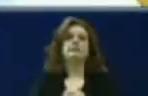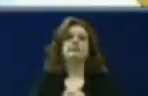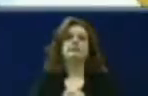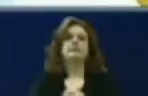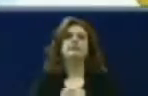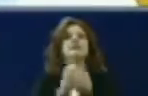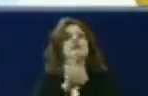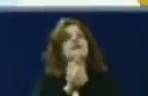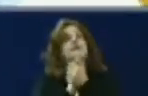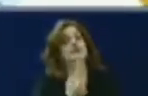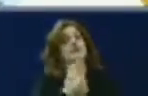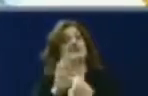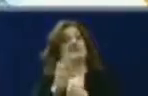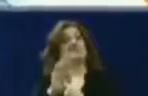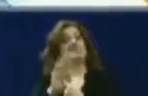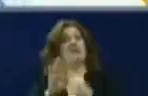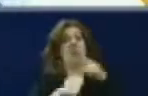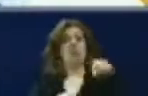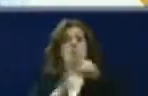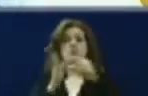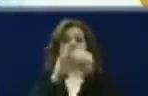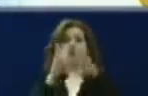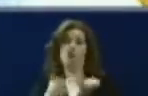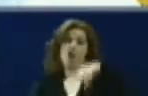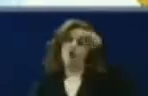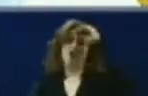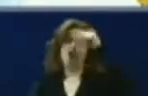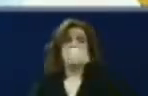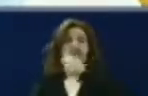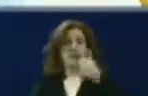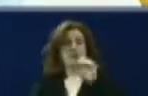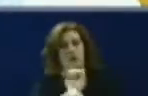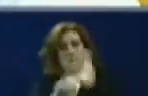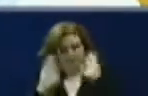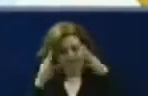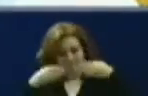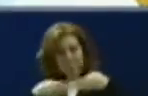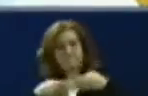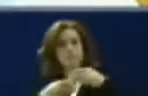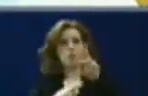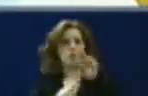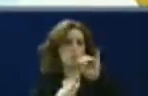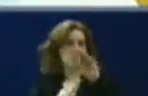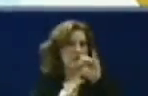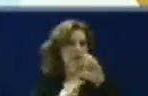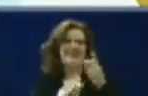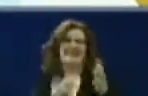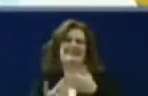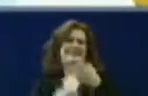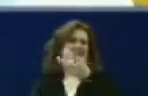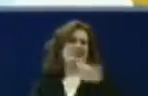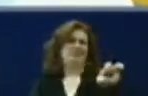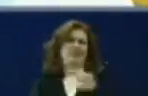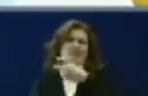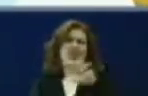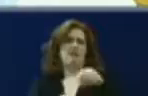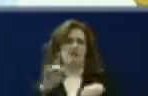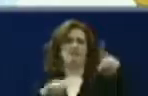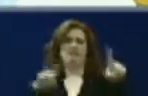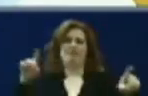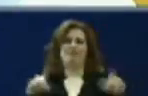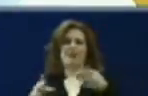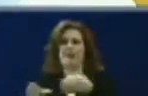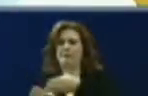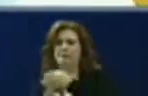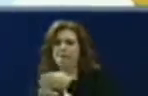The skill sets students learn as they work with robotics can easily be transferred to careers and